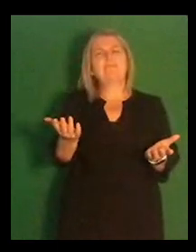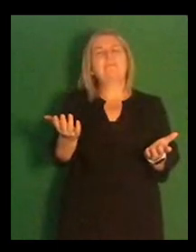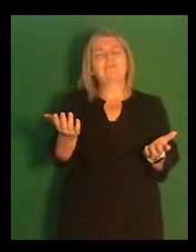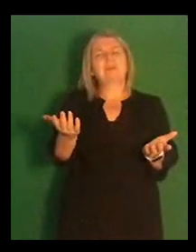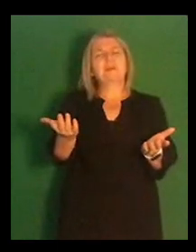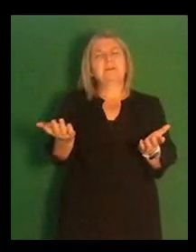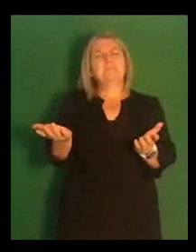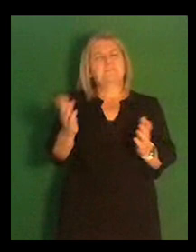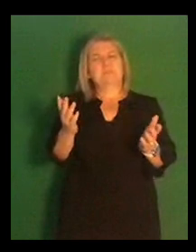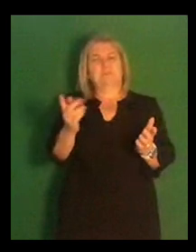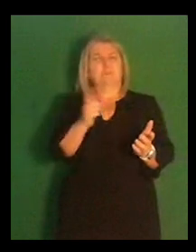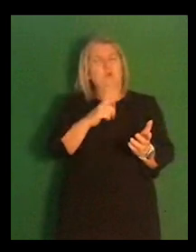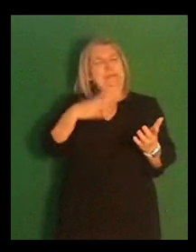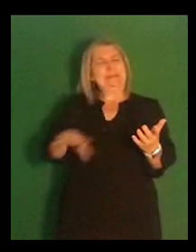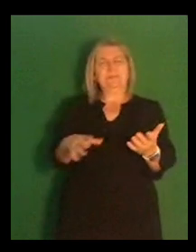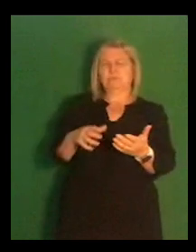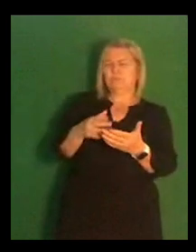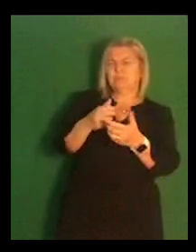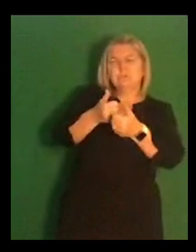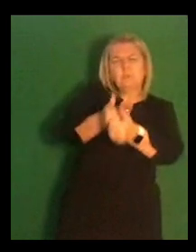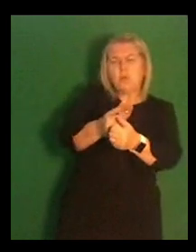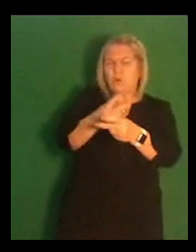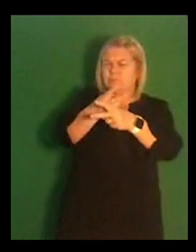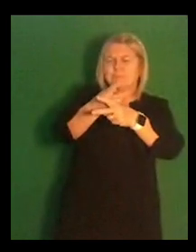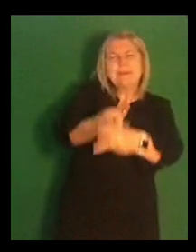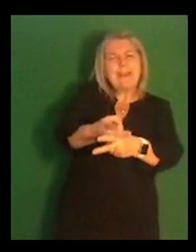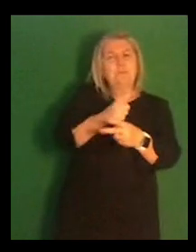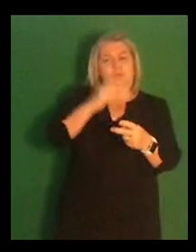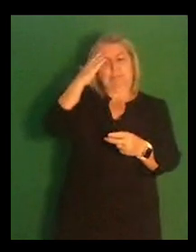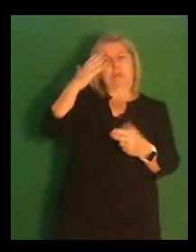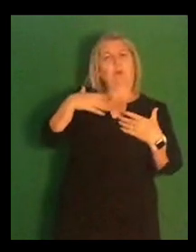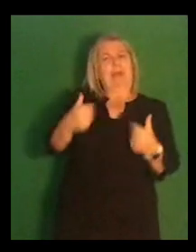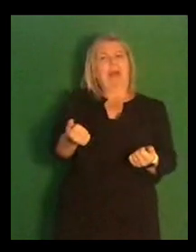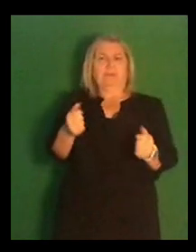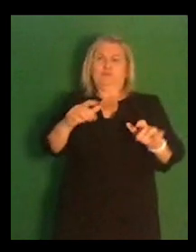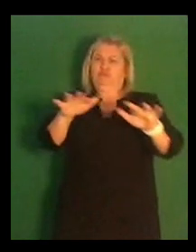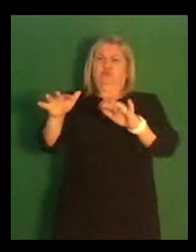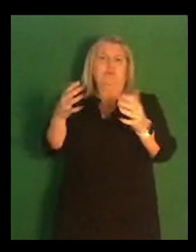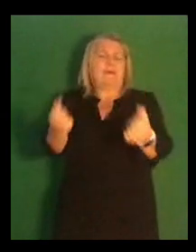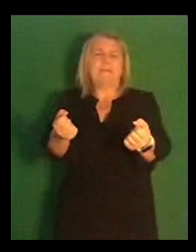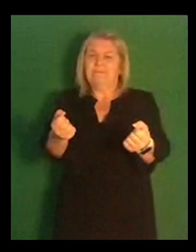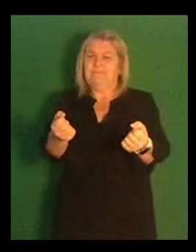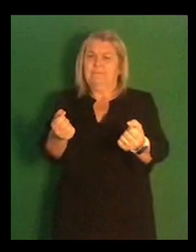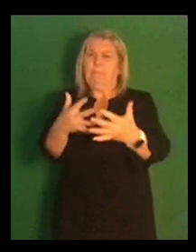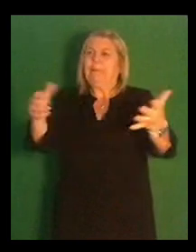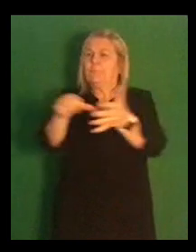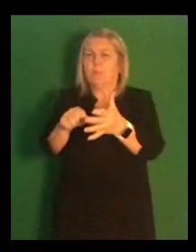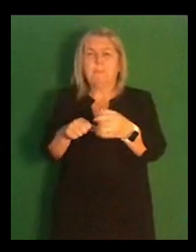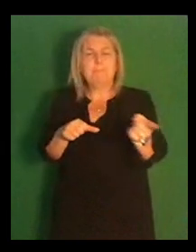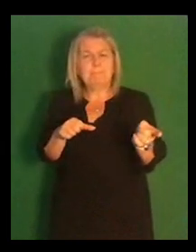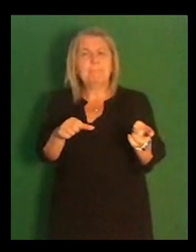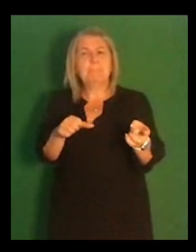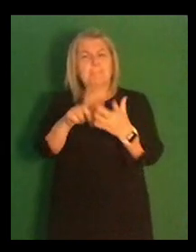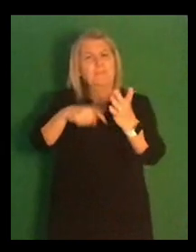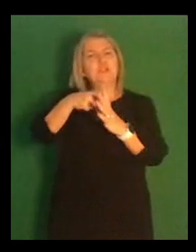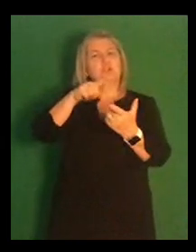the population level. Mental health, as Jake said. So mental health, which of course is